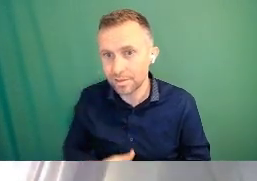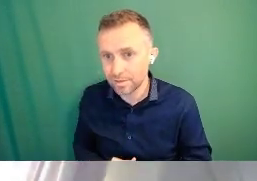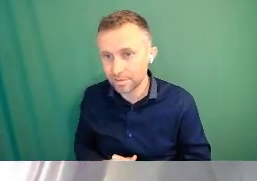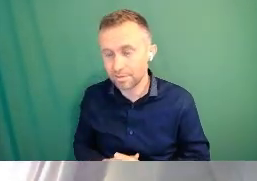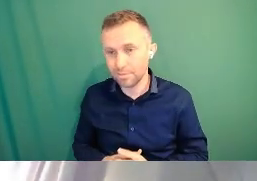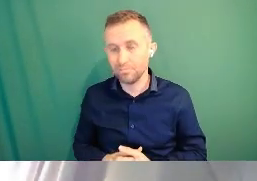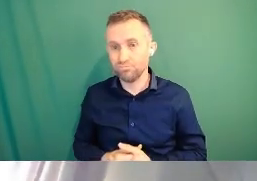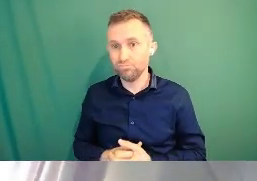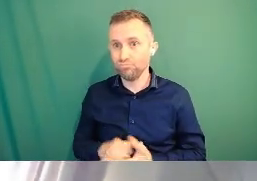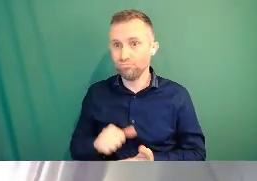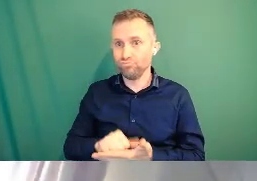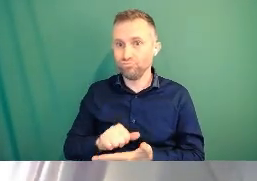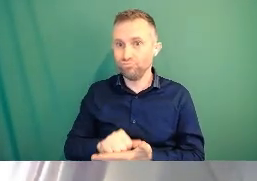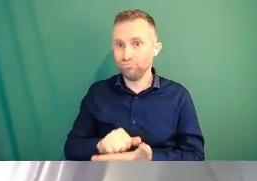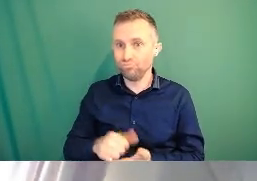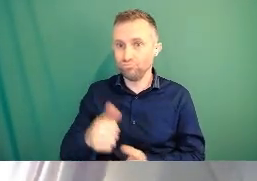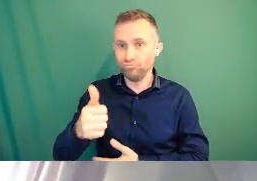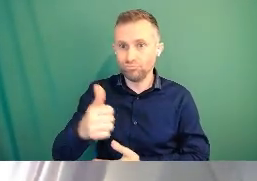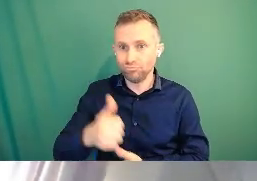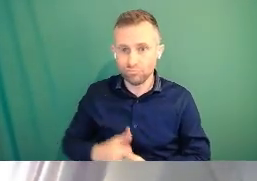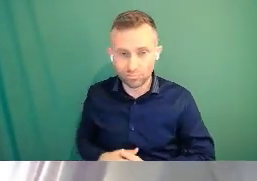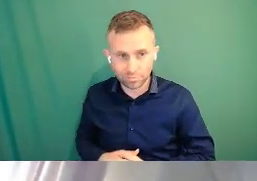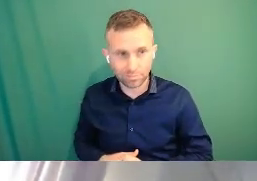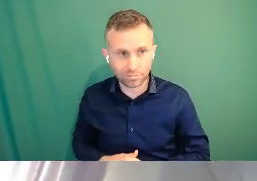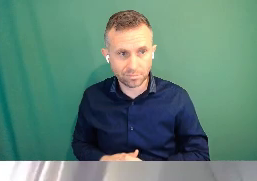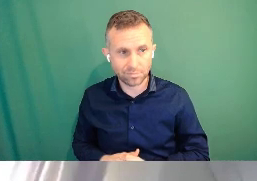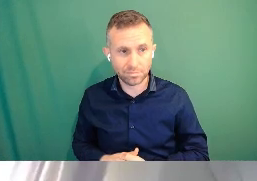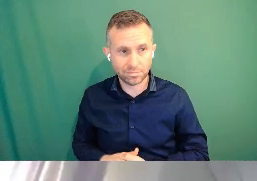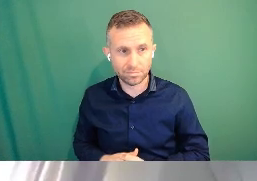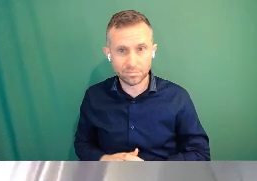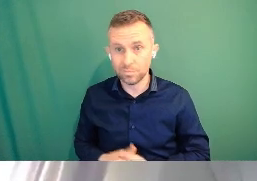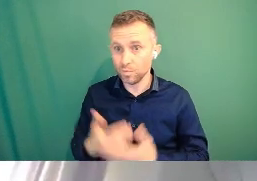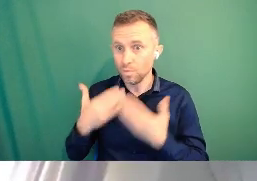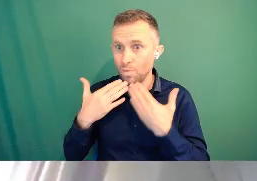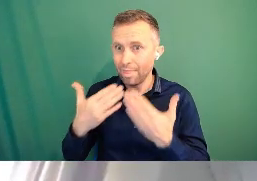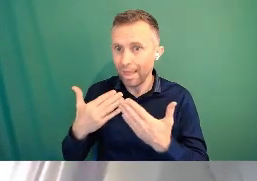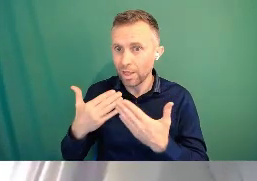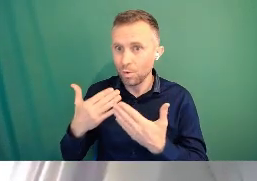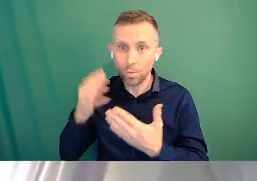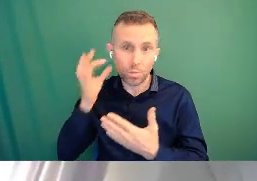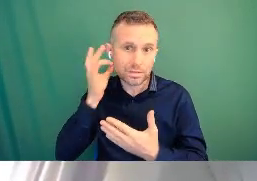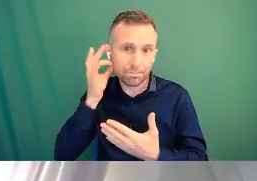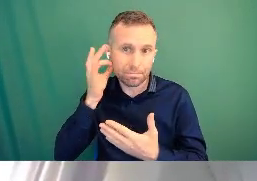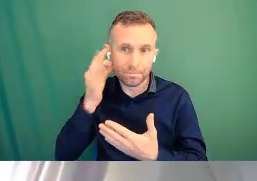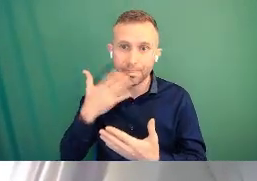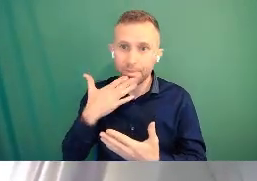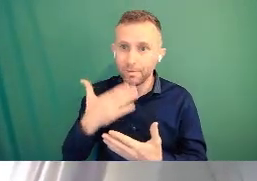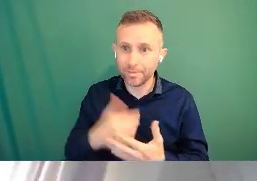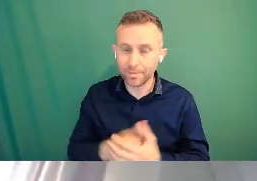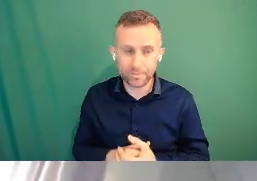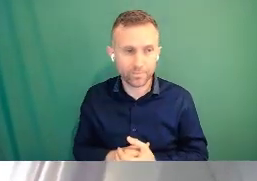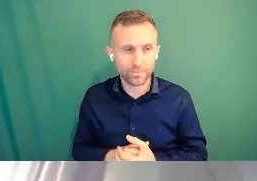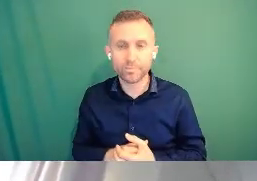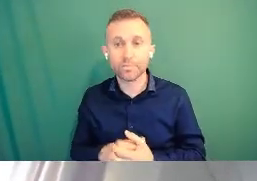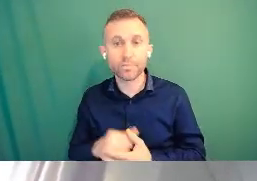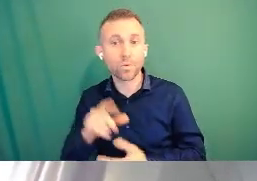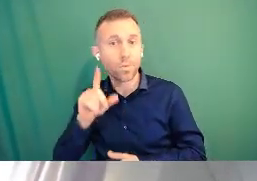guide, then yeah, that obviously would be massively beneficial to for those situations. Yeah. Thank